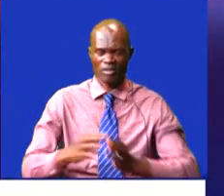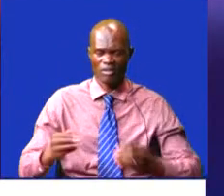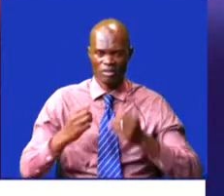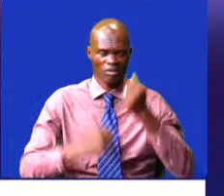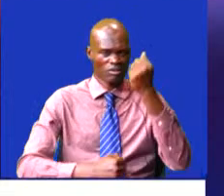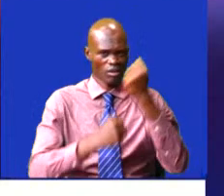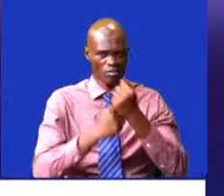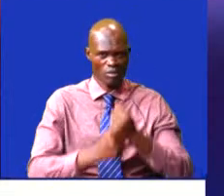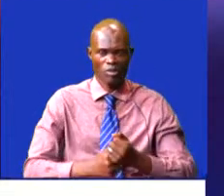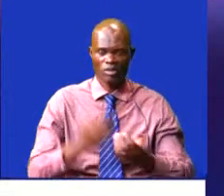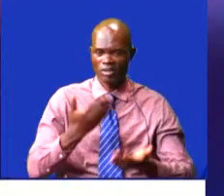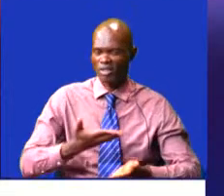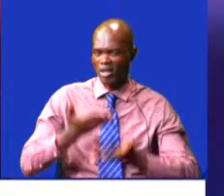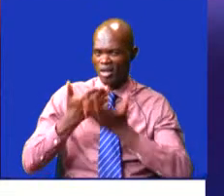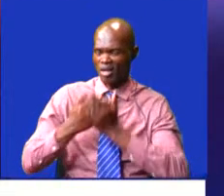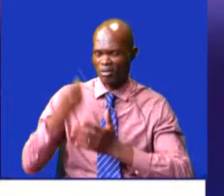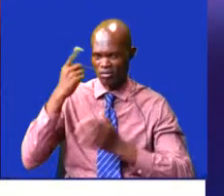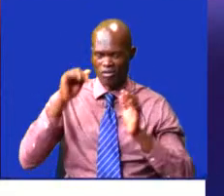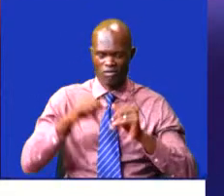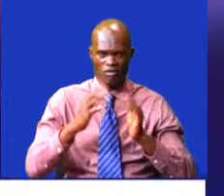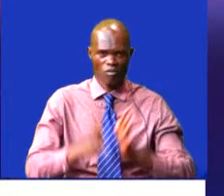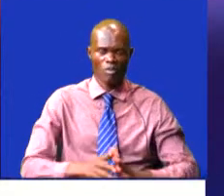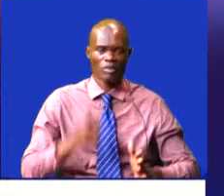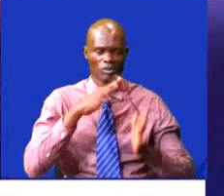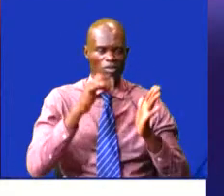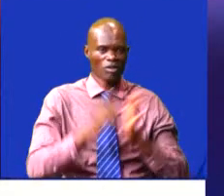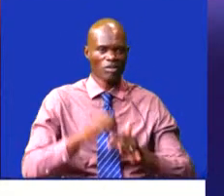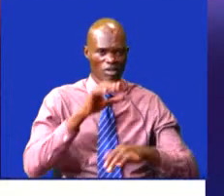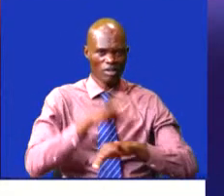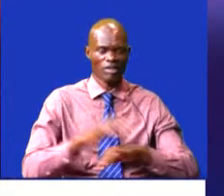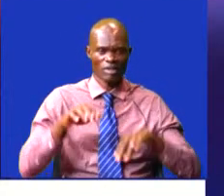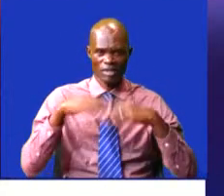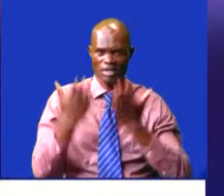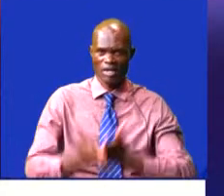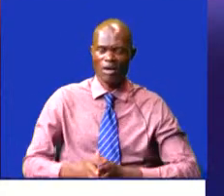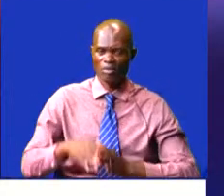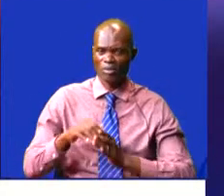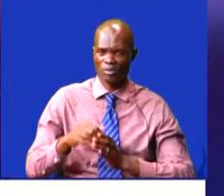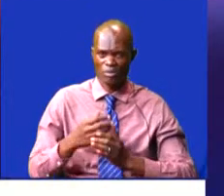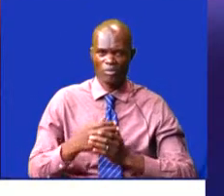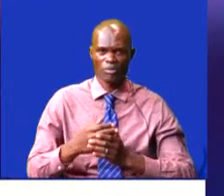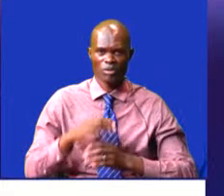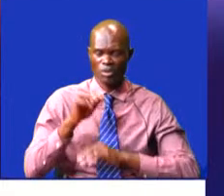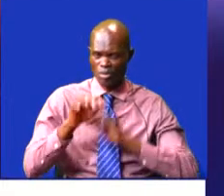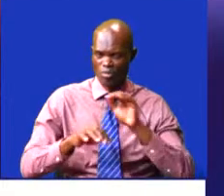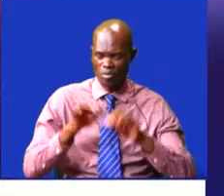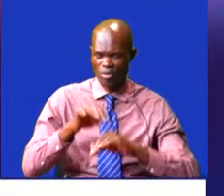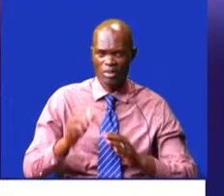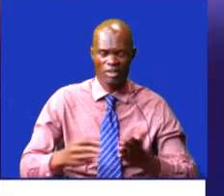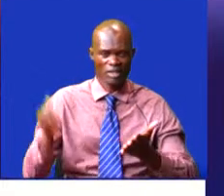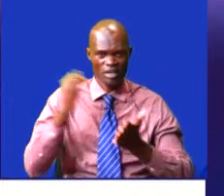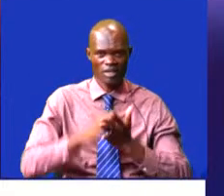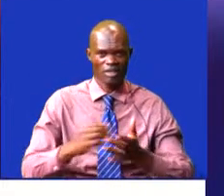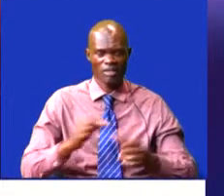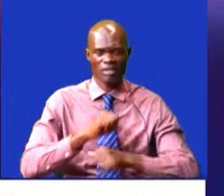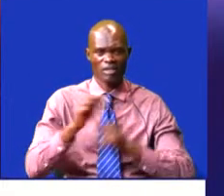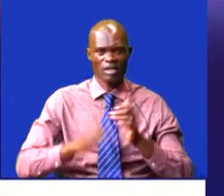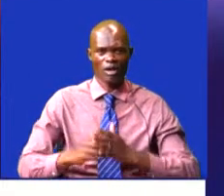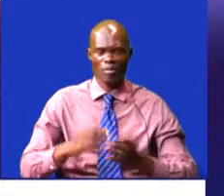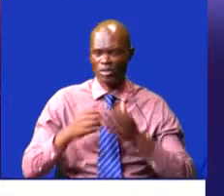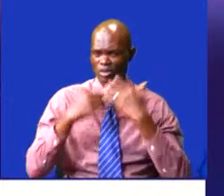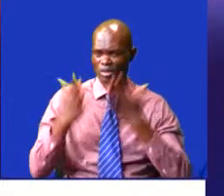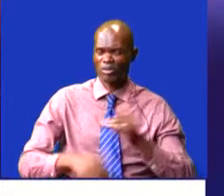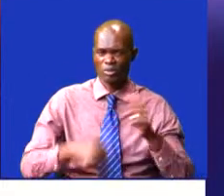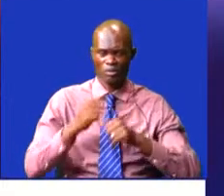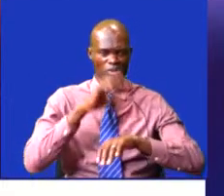kod mbolea ne jopur goeko mondo mi giyud kaka ginyalo chung kendo e weche goeko mag pur kaluwore kod lal mabende ne